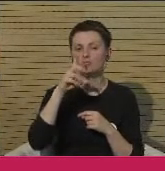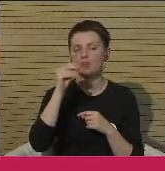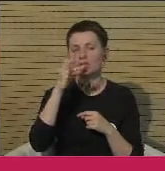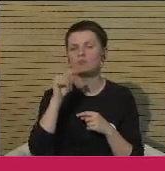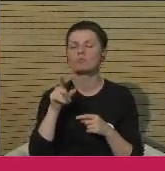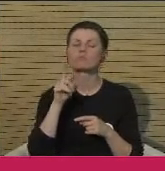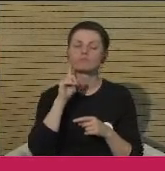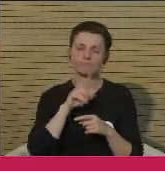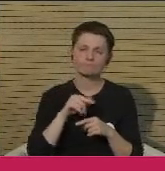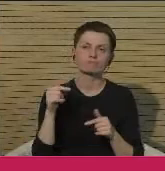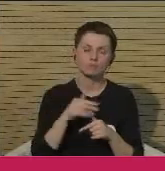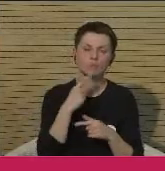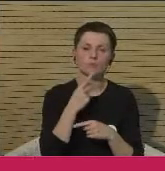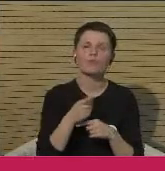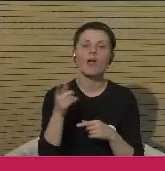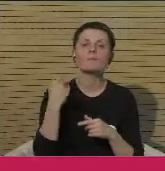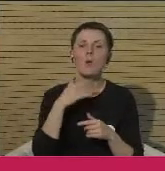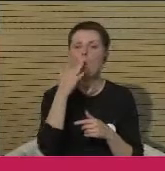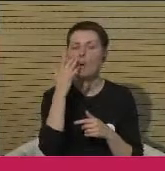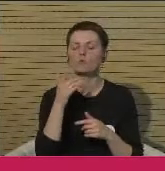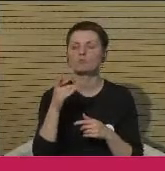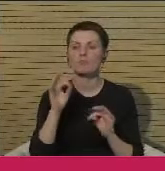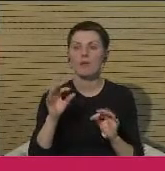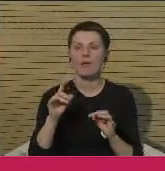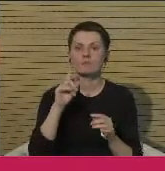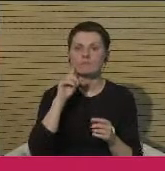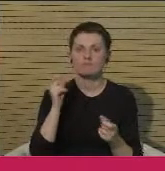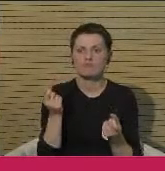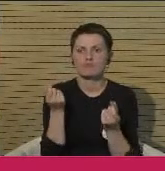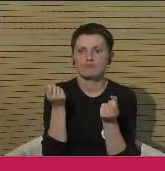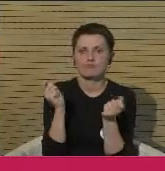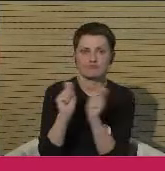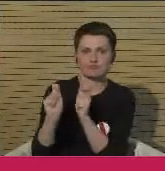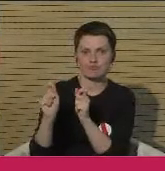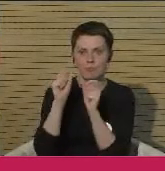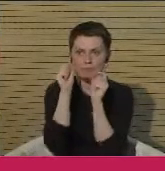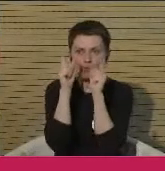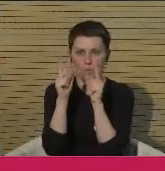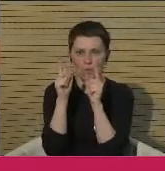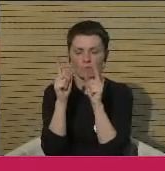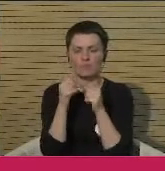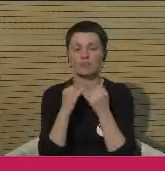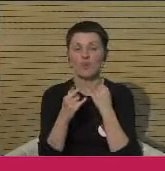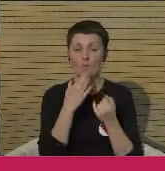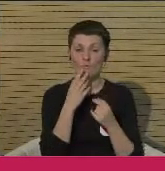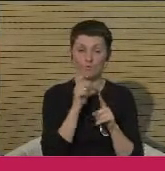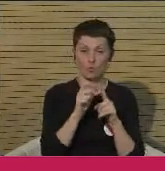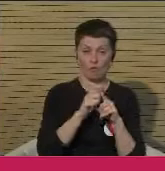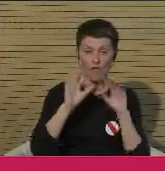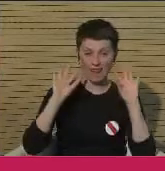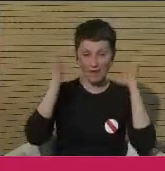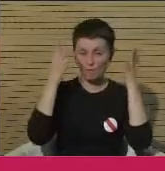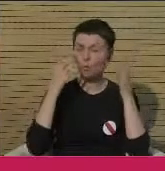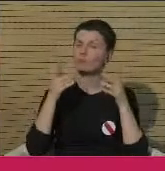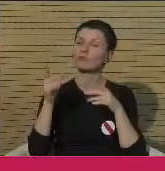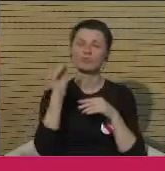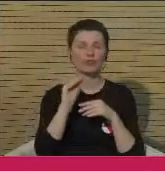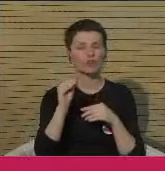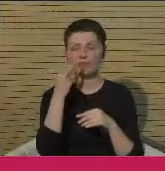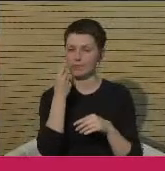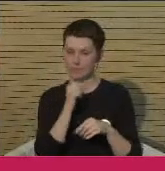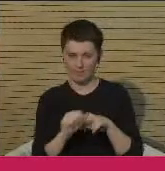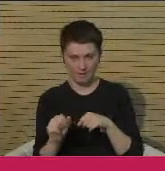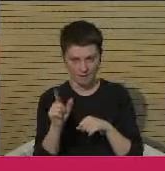area, we can see that Belarus is going through this stage of reawakening. If we use, maybe it's not